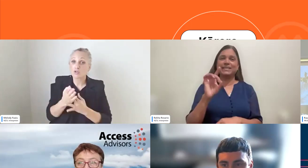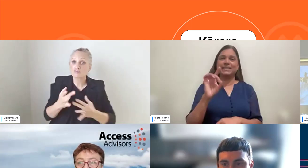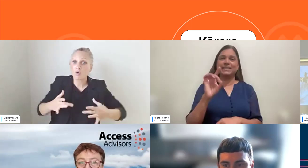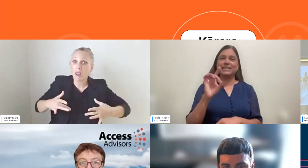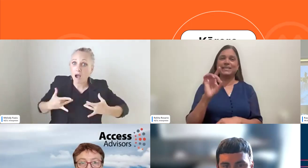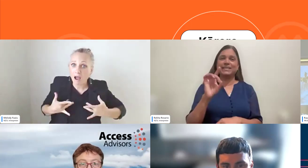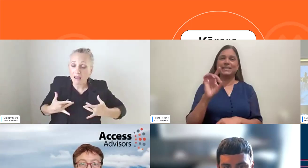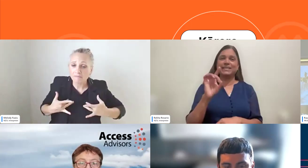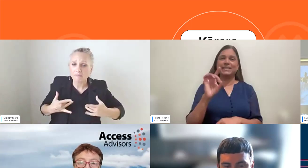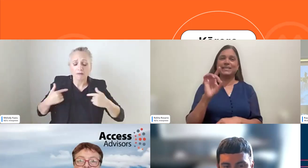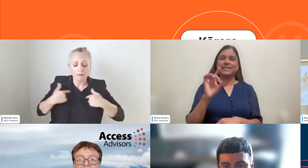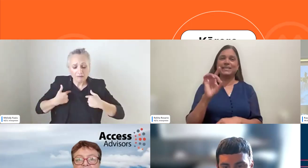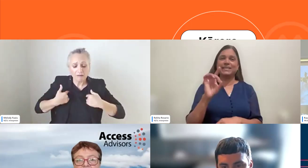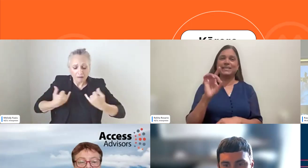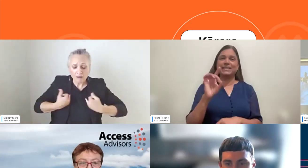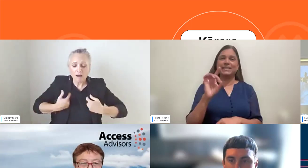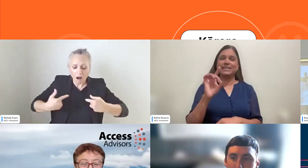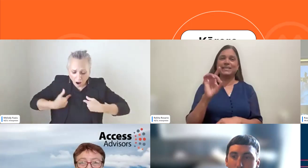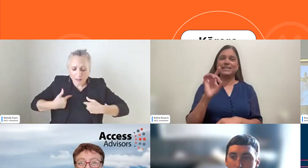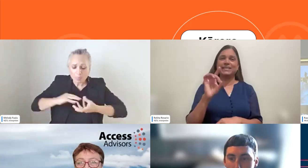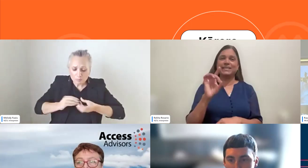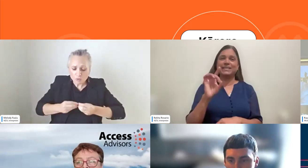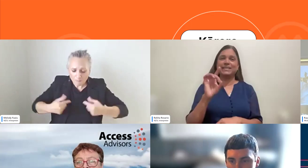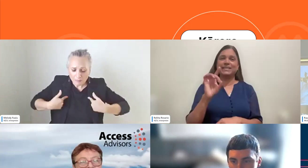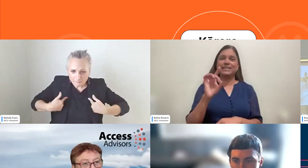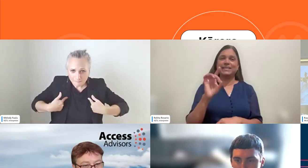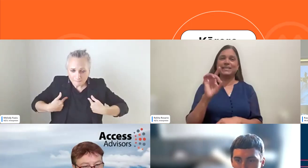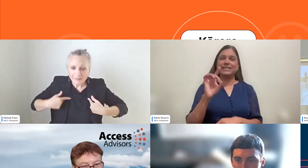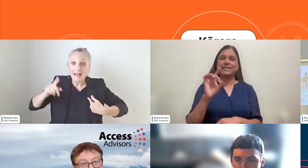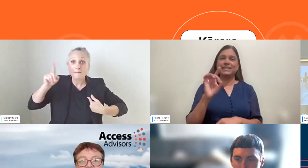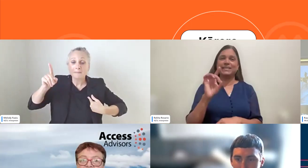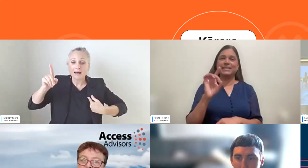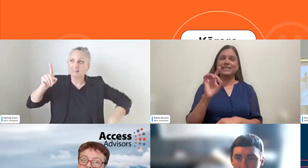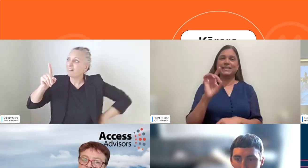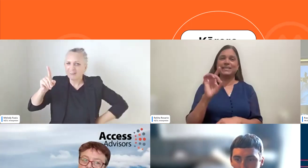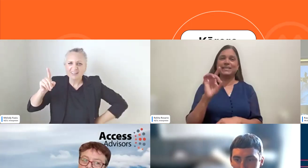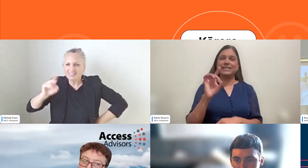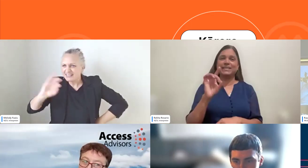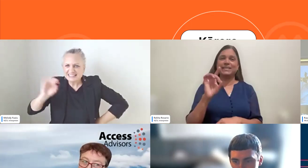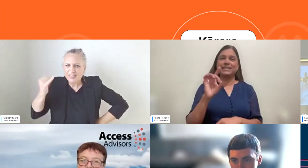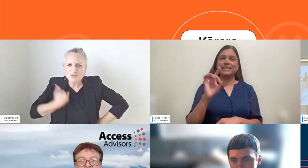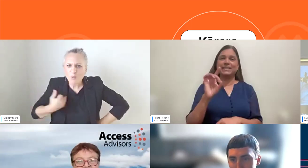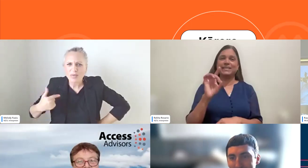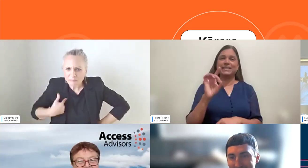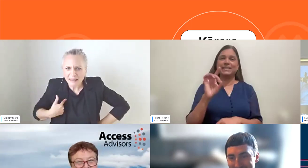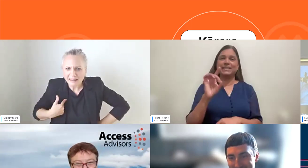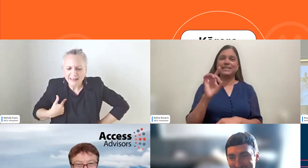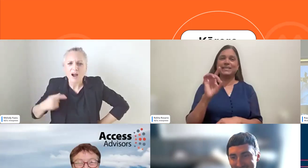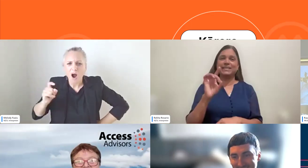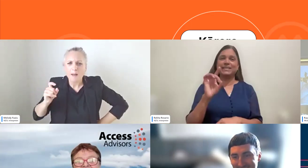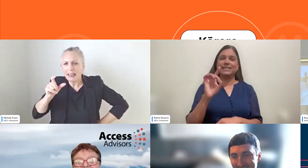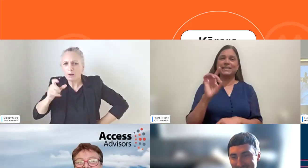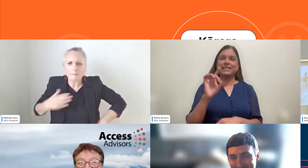was the problem. But then realized that actually there's nothing wrong with me. I just happen to be a little bit more than other